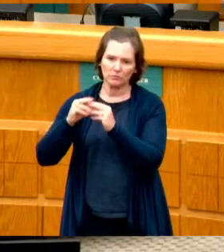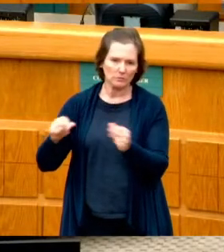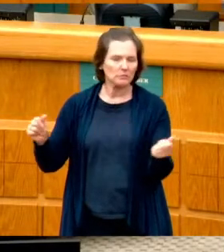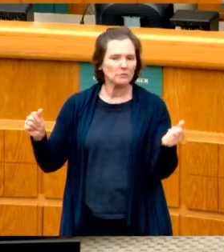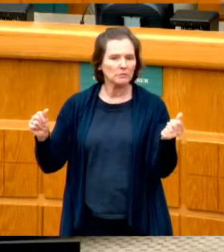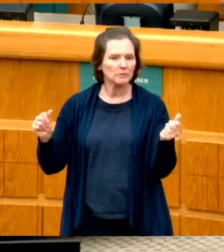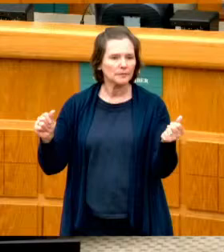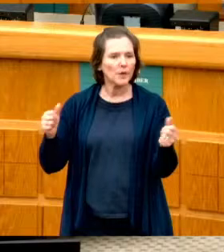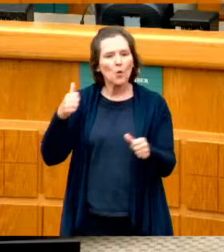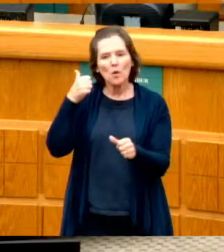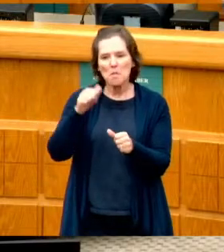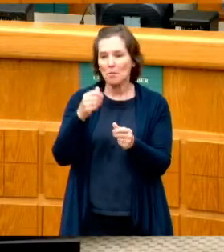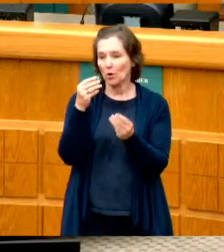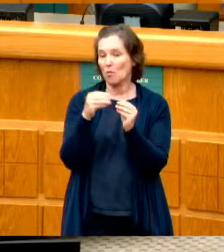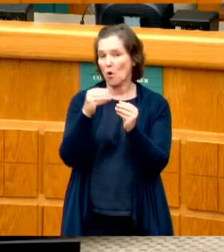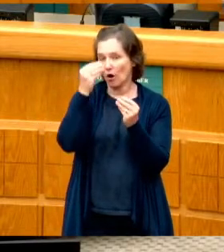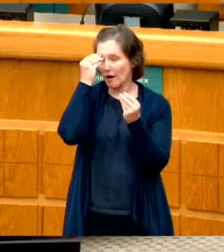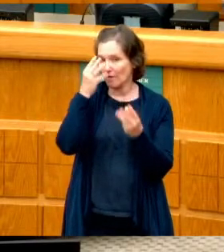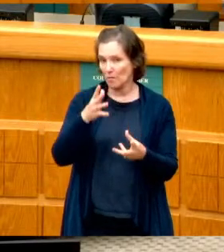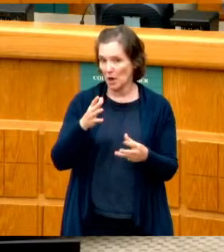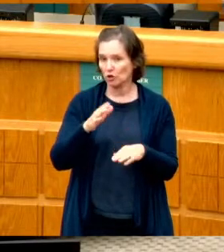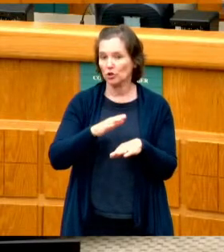hotline,